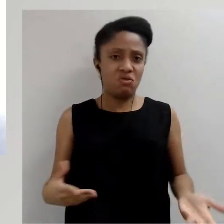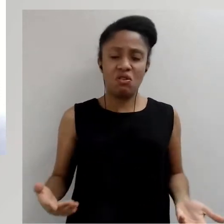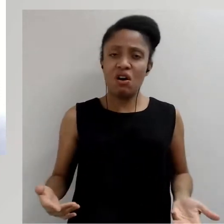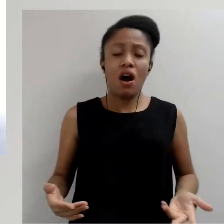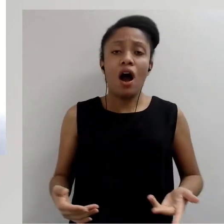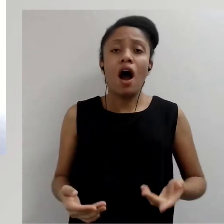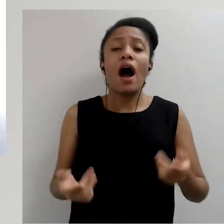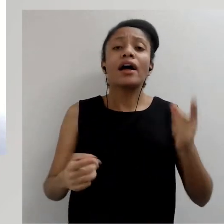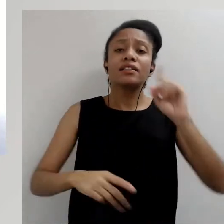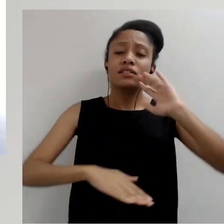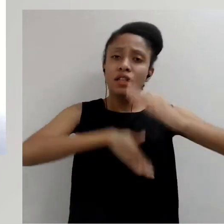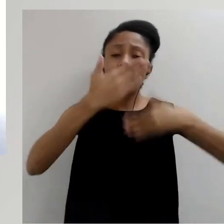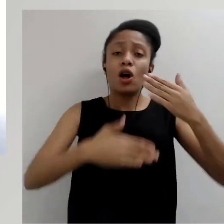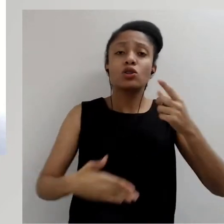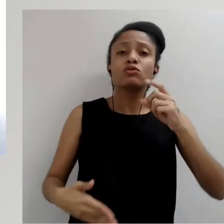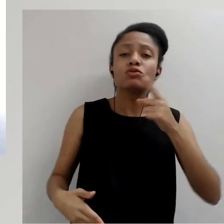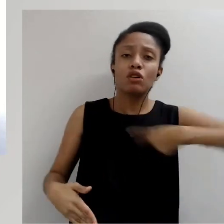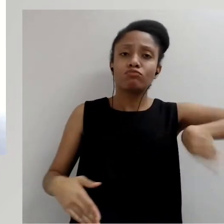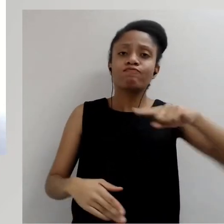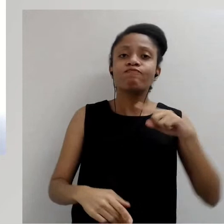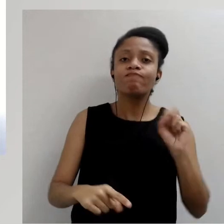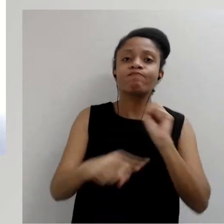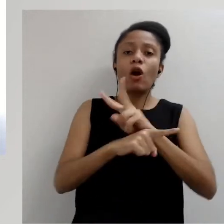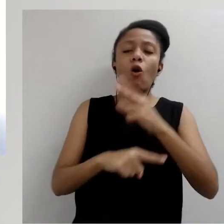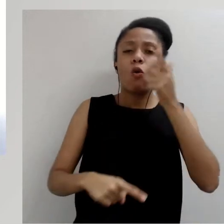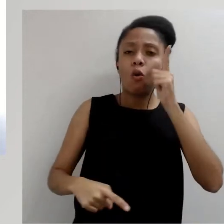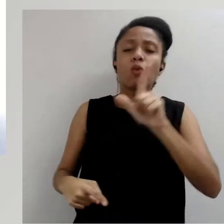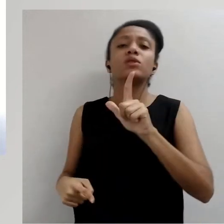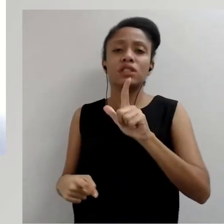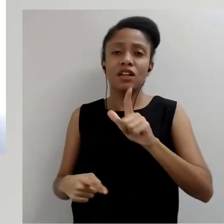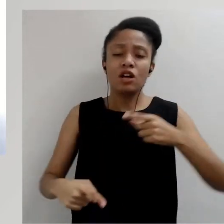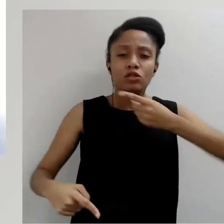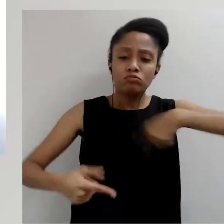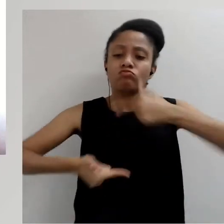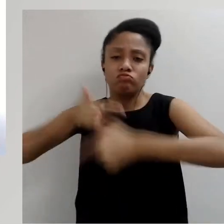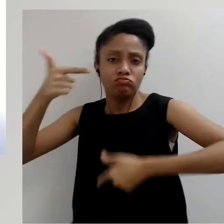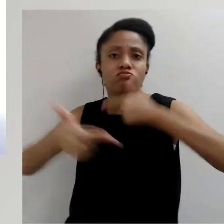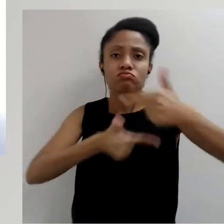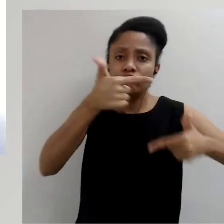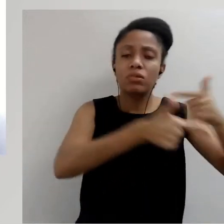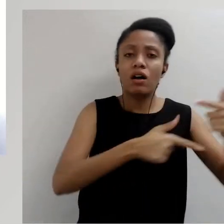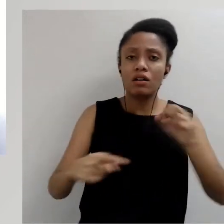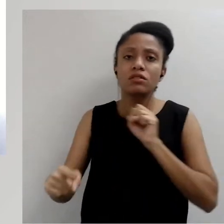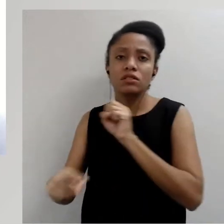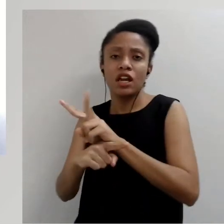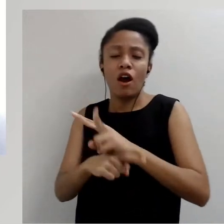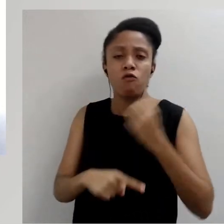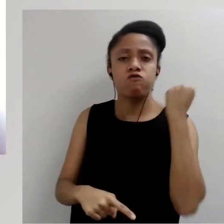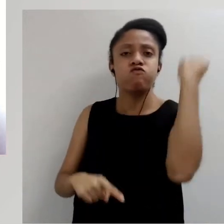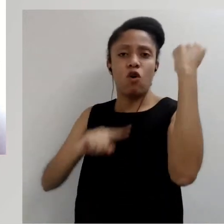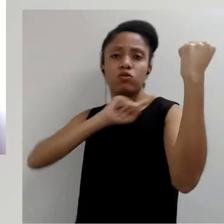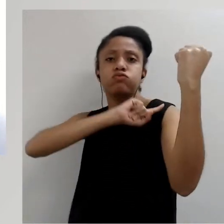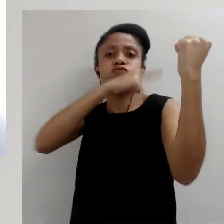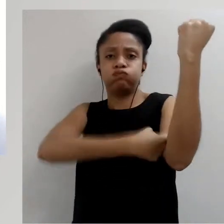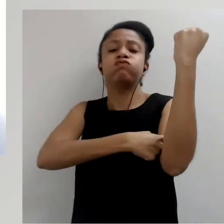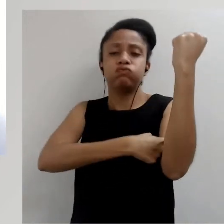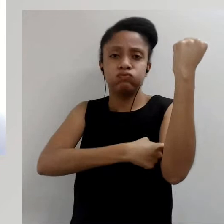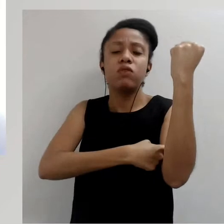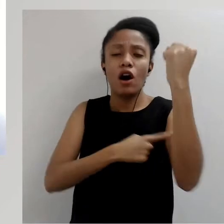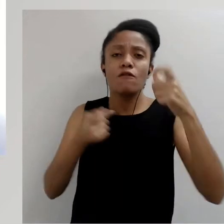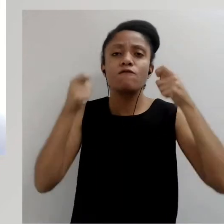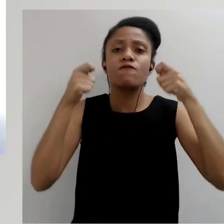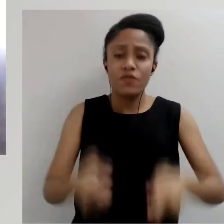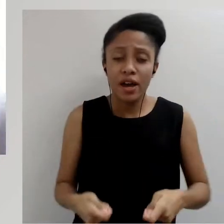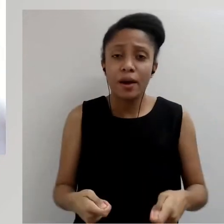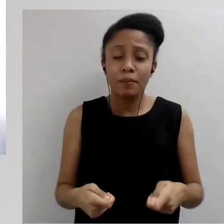cars are bad, and so on. And that's when we started working on that, working strongly